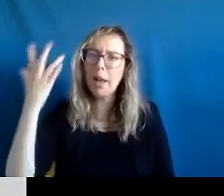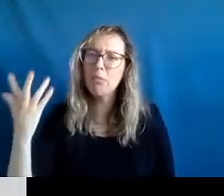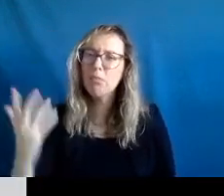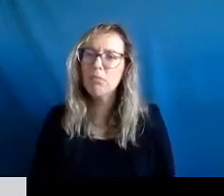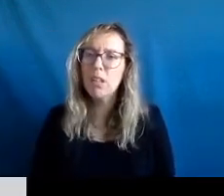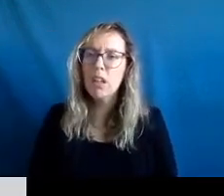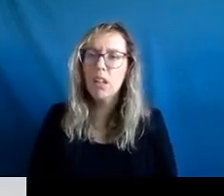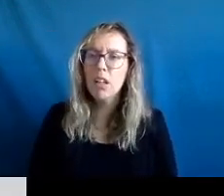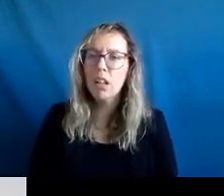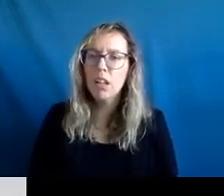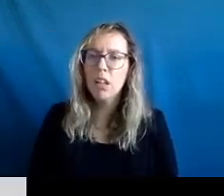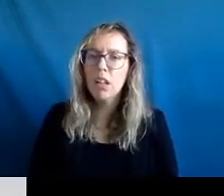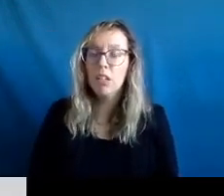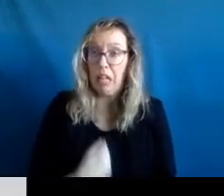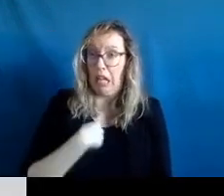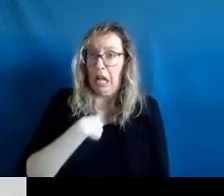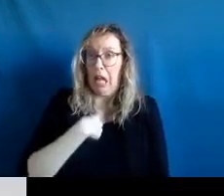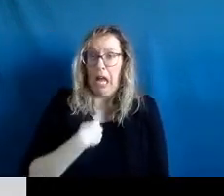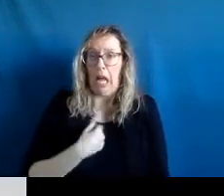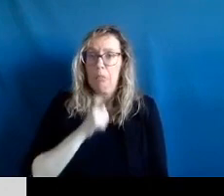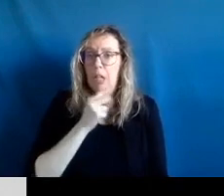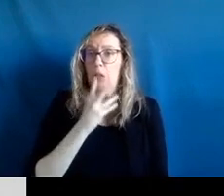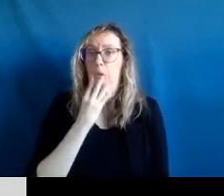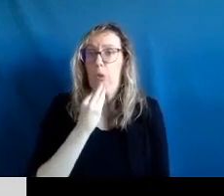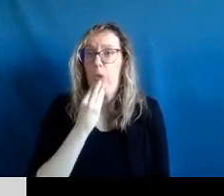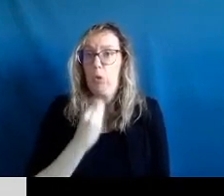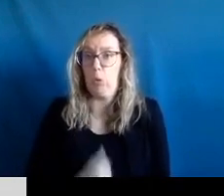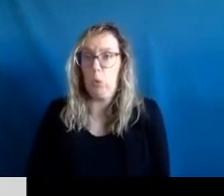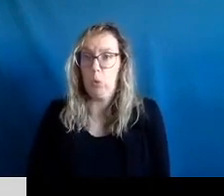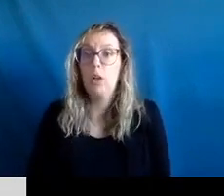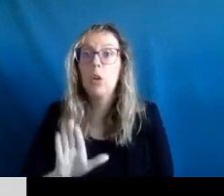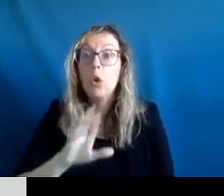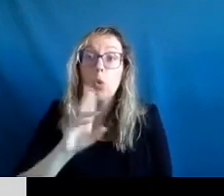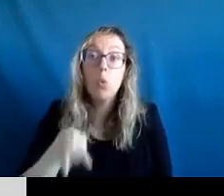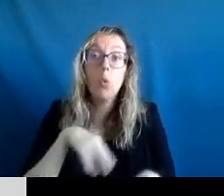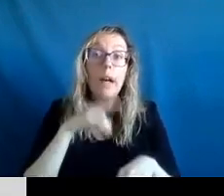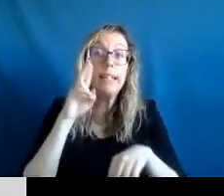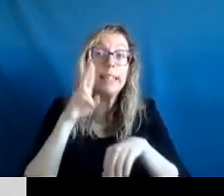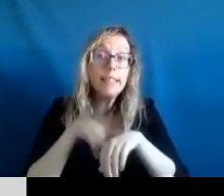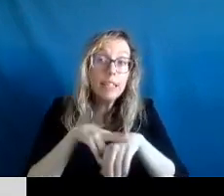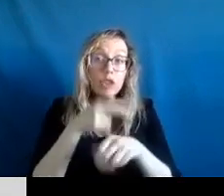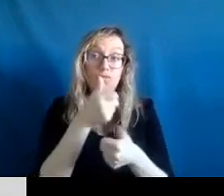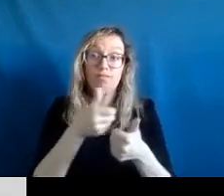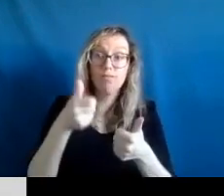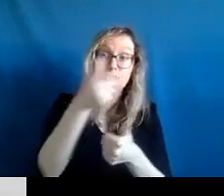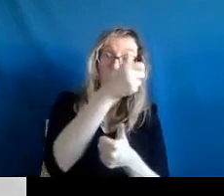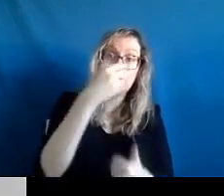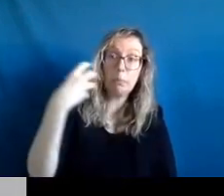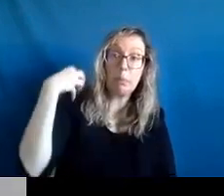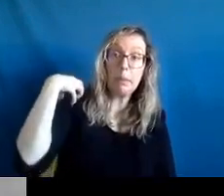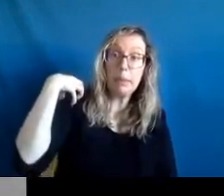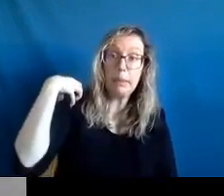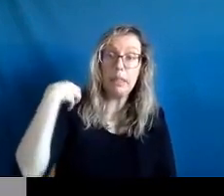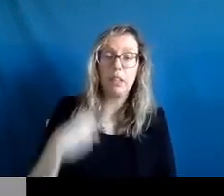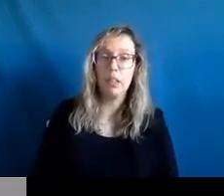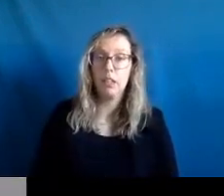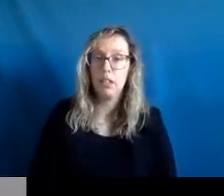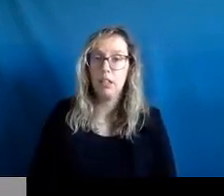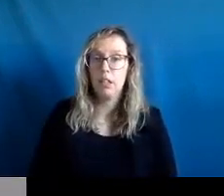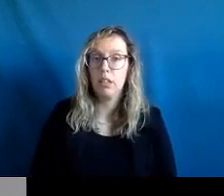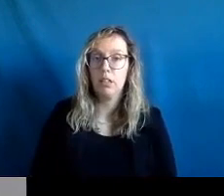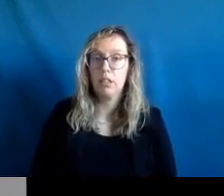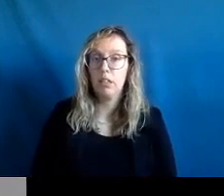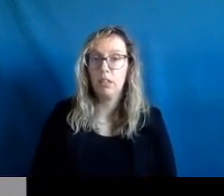"I'm not a Jew, am I? Your nation and its chief priest handed you over to me. What have you done?"